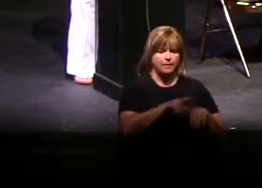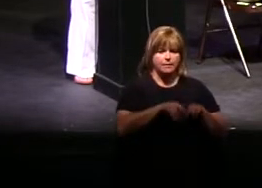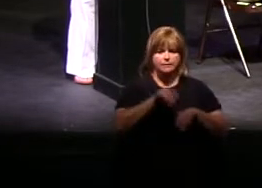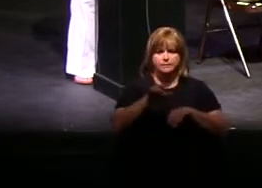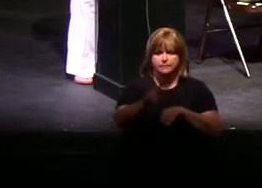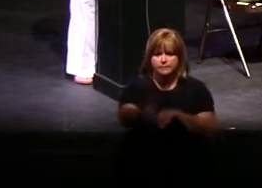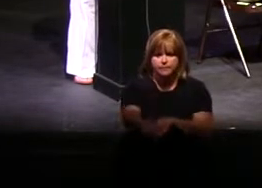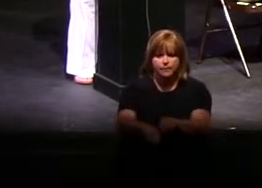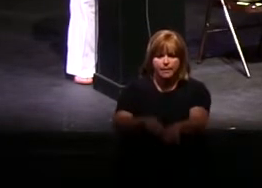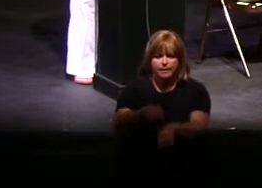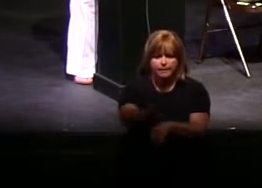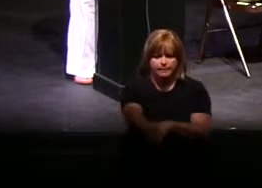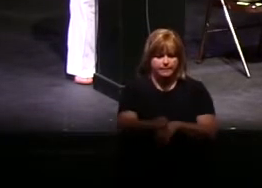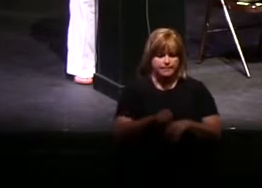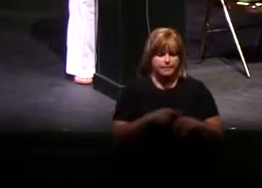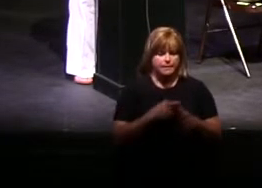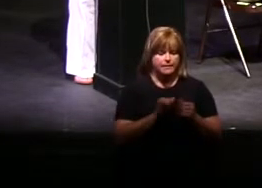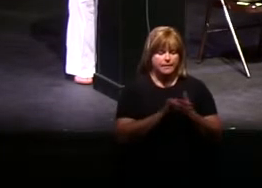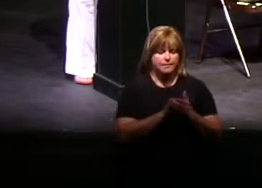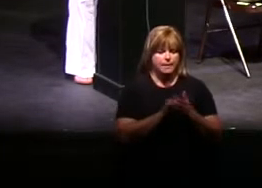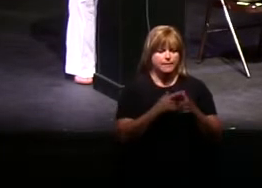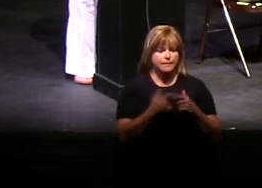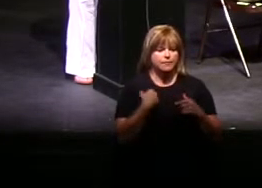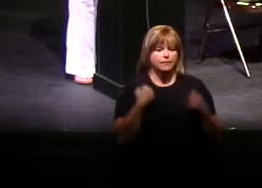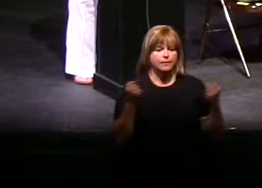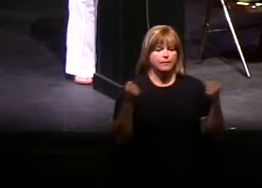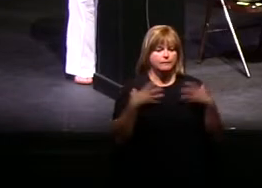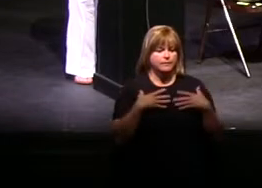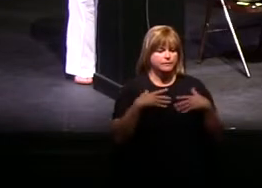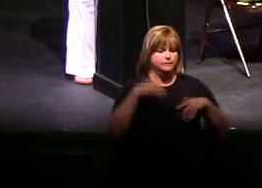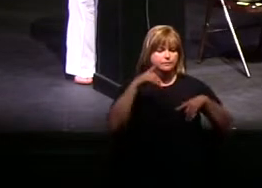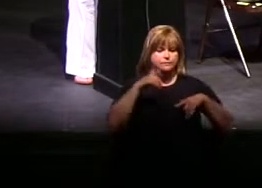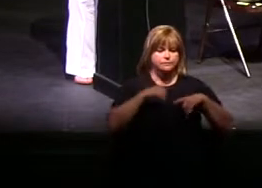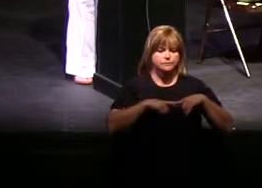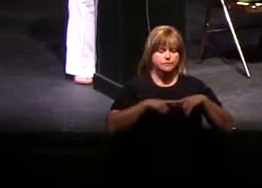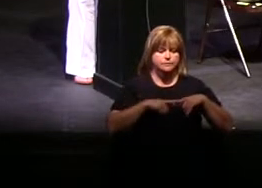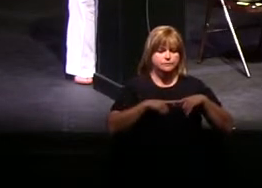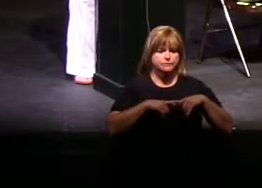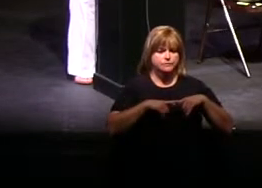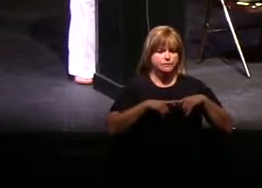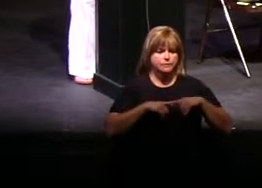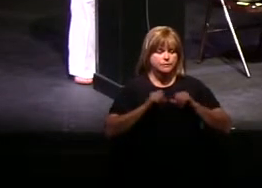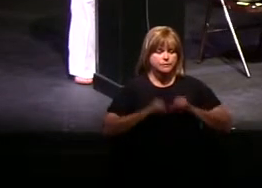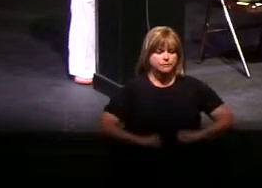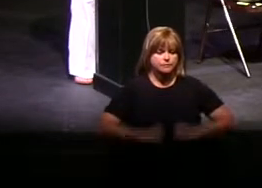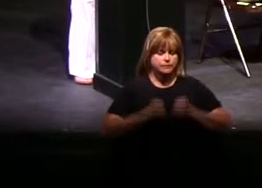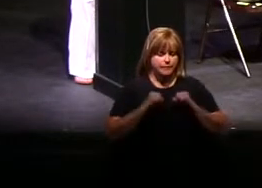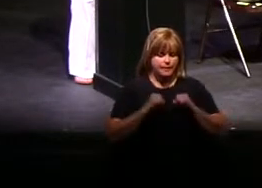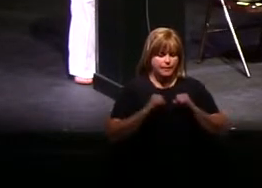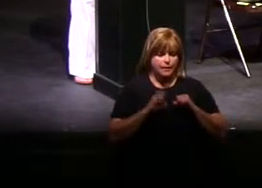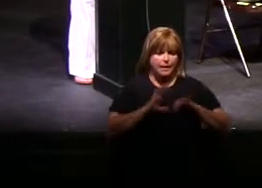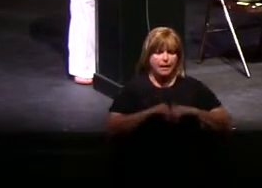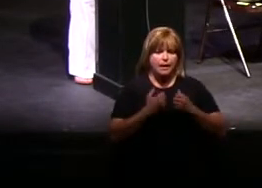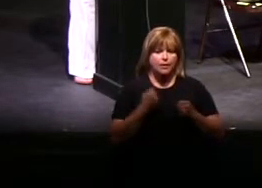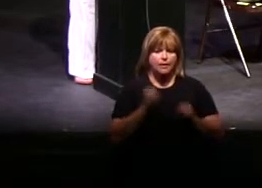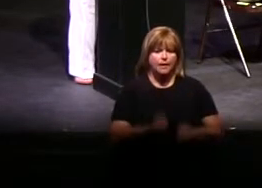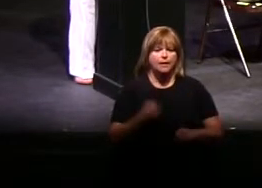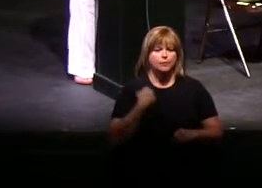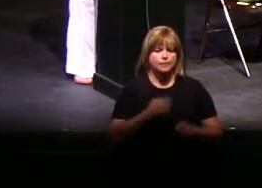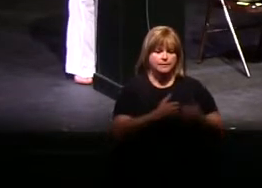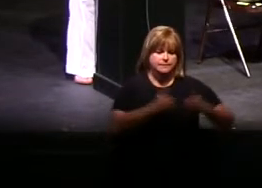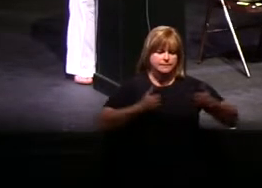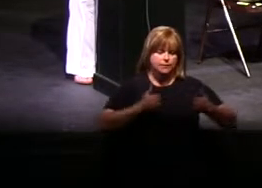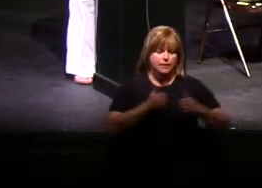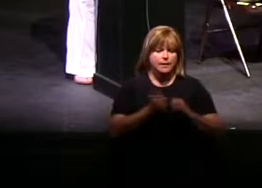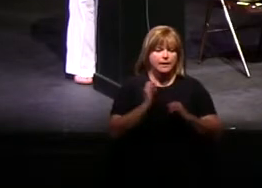impossible for us to see her, and we feared she'd been swept away. How can we separate ourselves from the